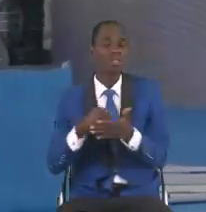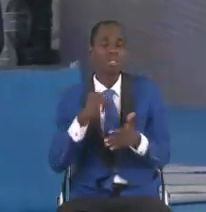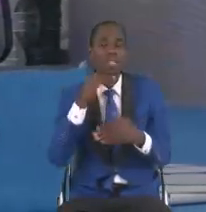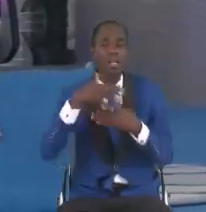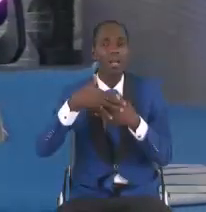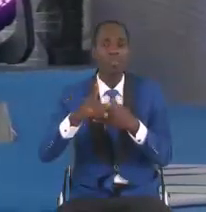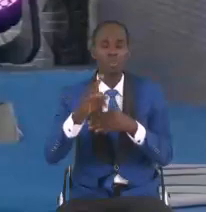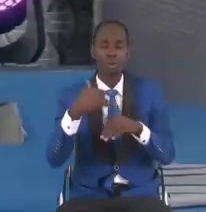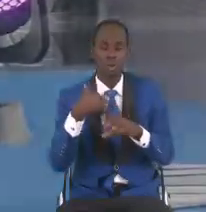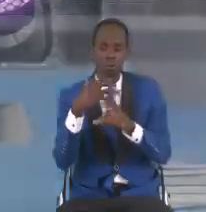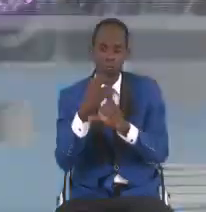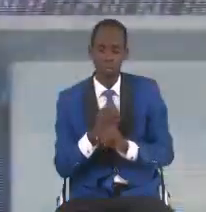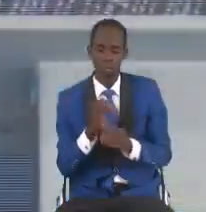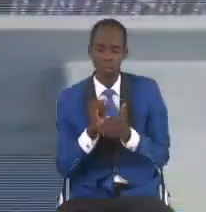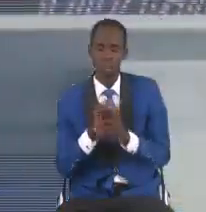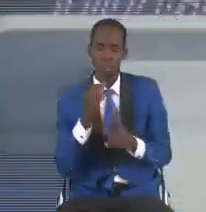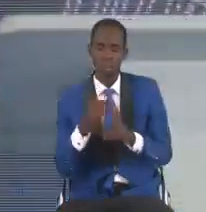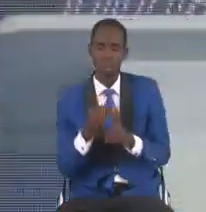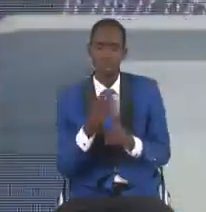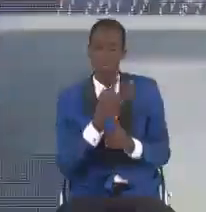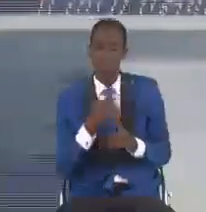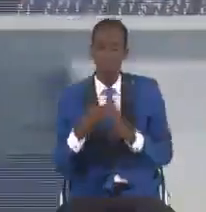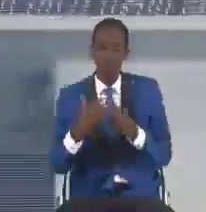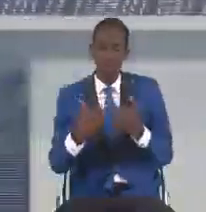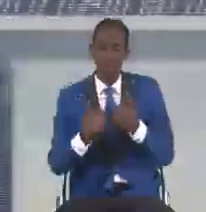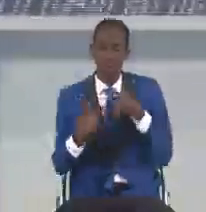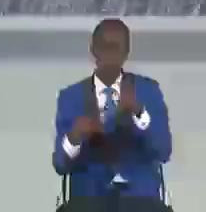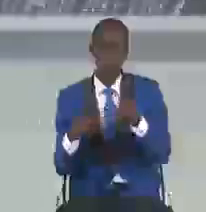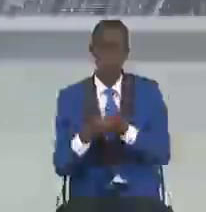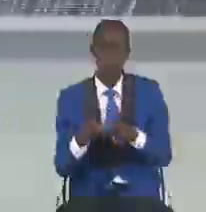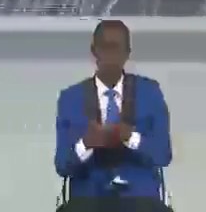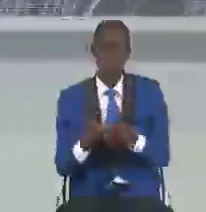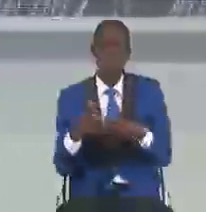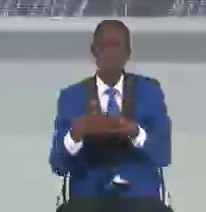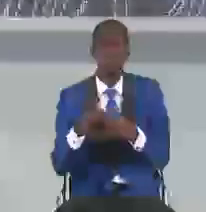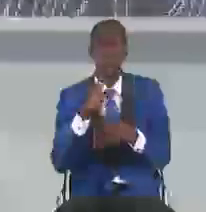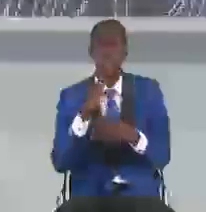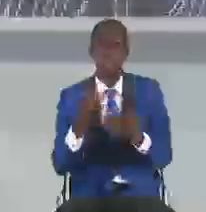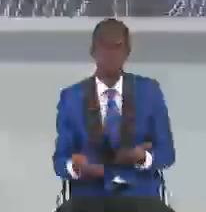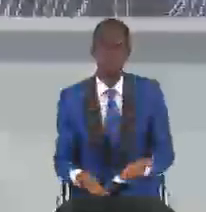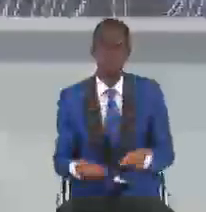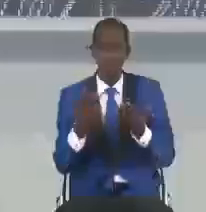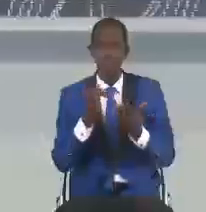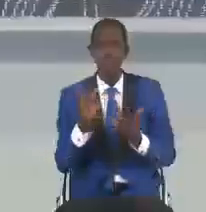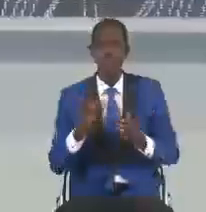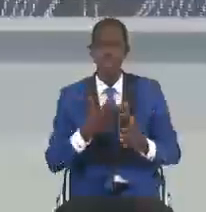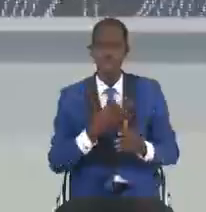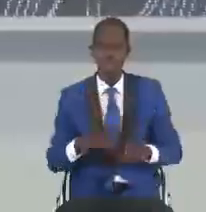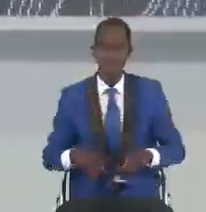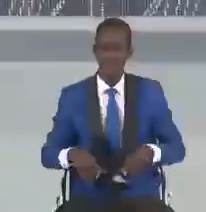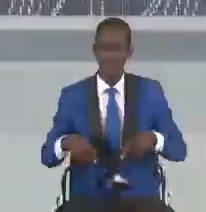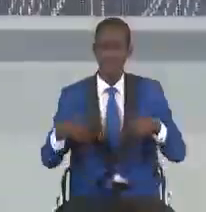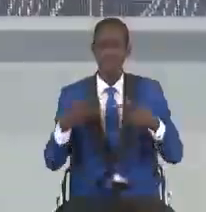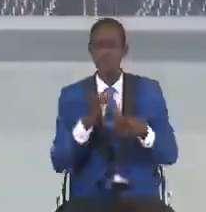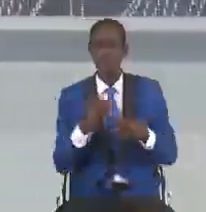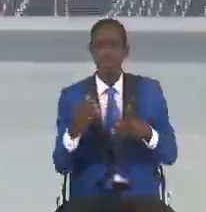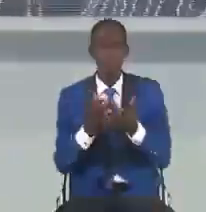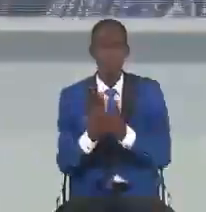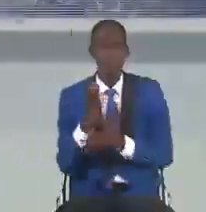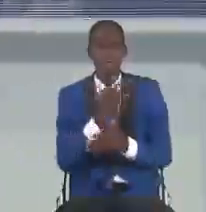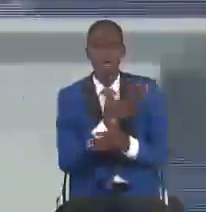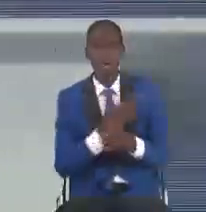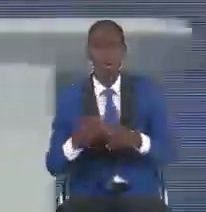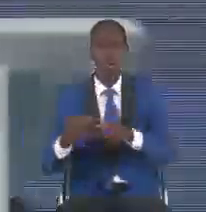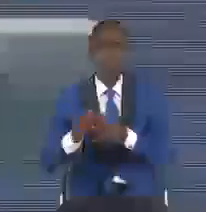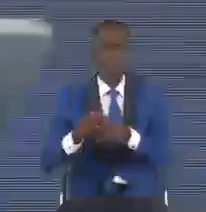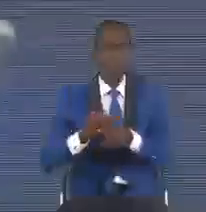word, and the word possesses you, after you are rising up and you are living the word, and you are practicing the word, and